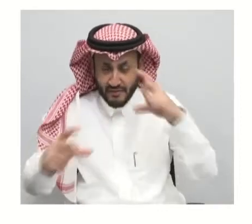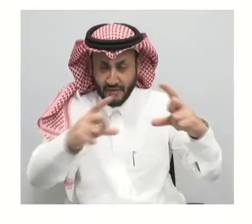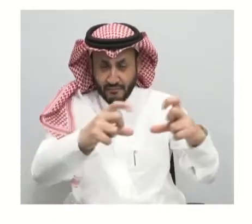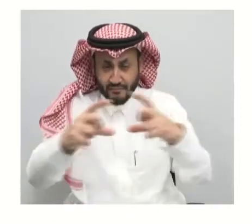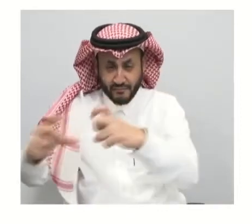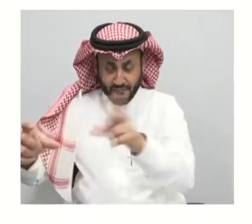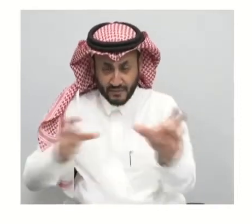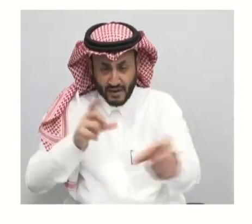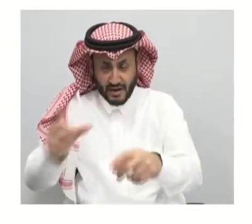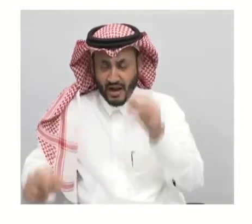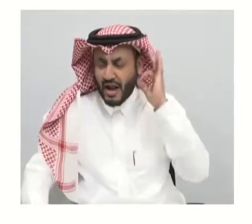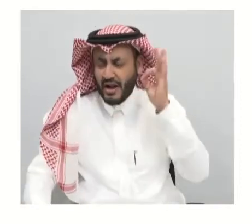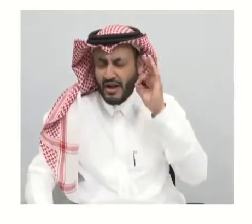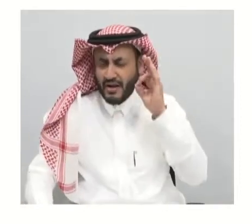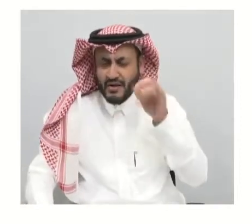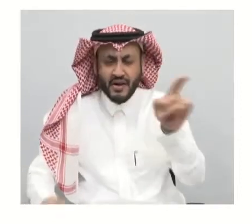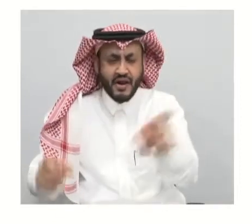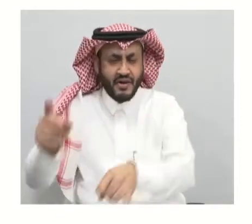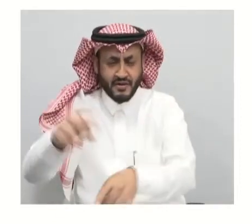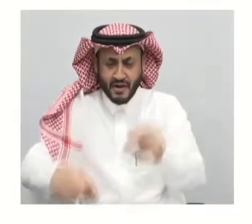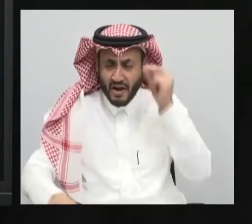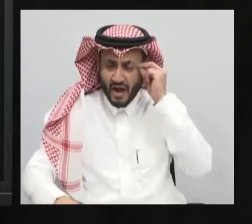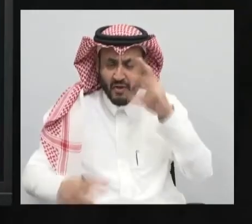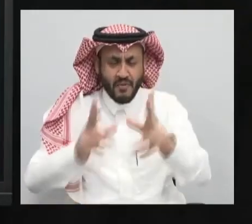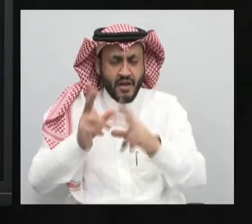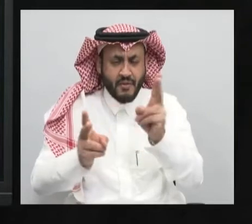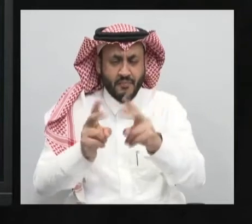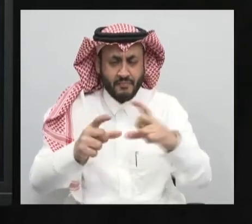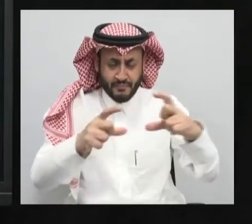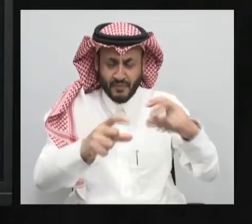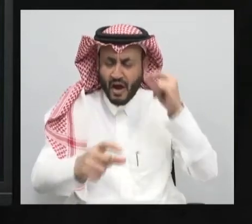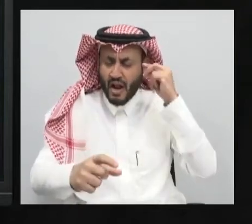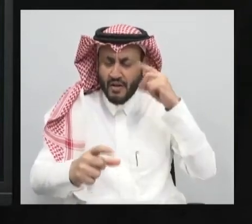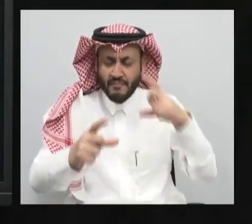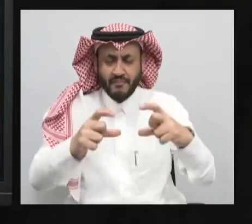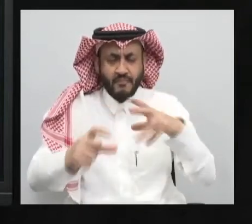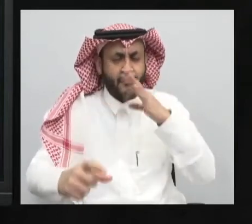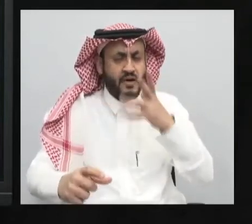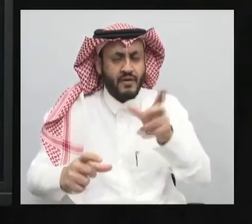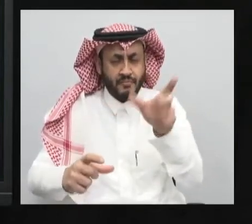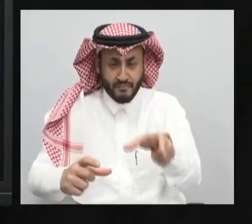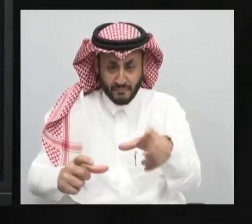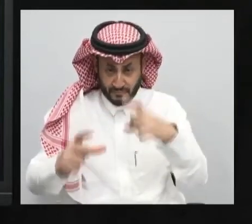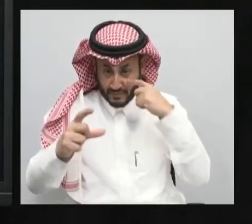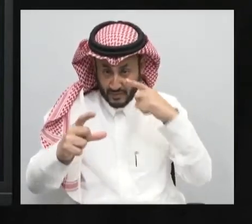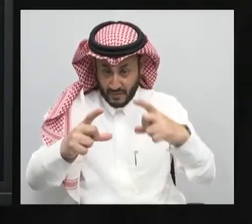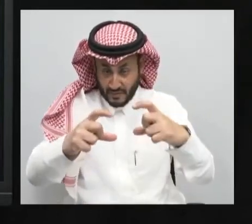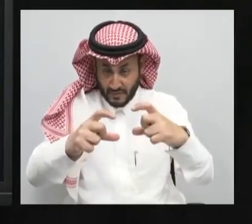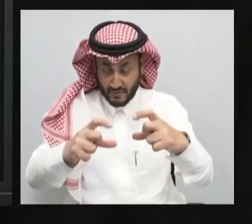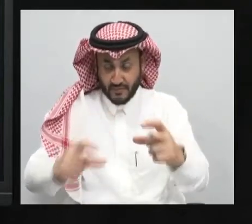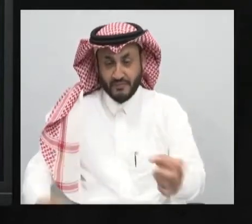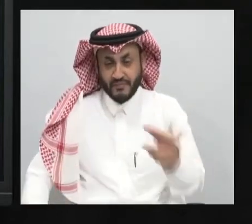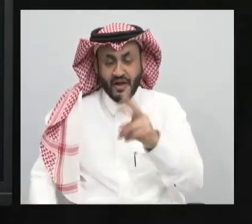pictures, you will hear different conversations, and you will try to guess who is speaking from the pictures. You will match the